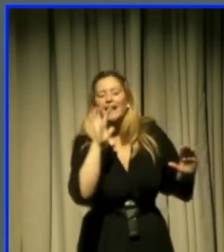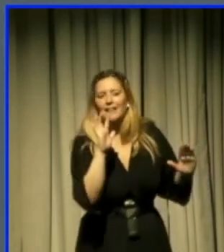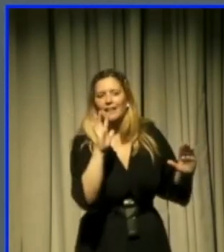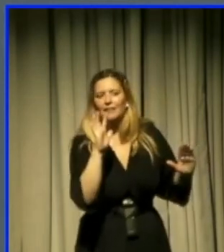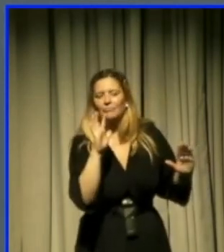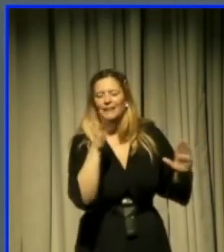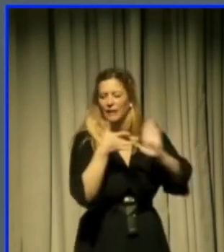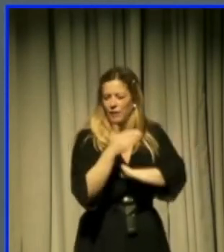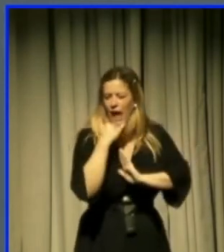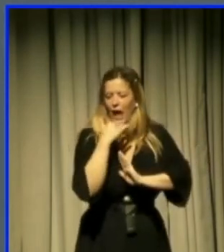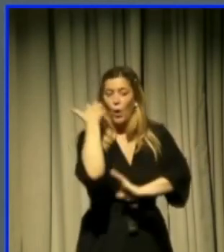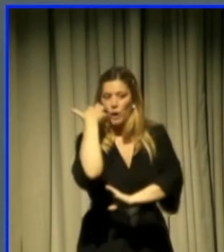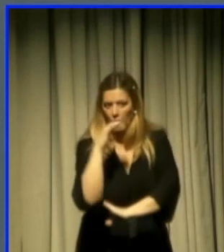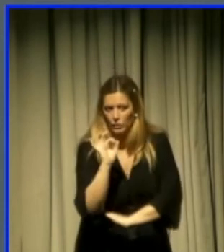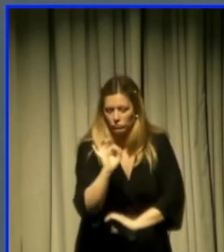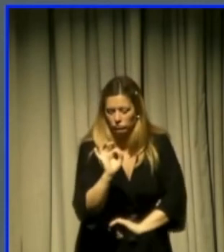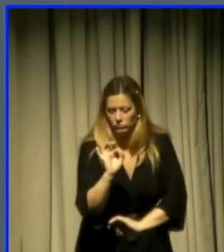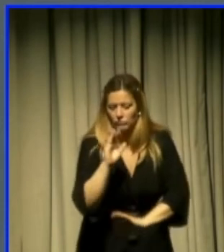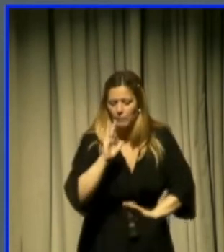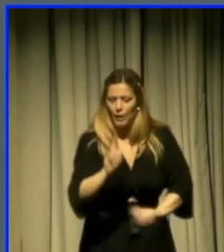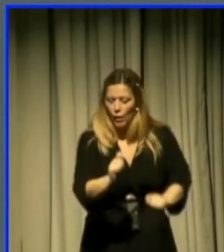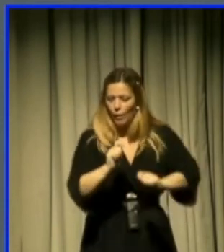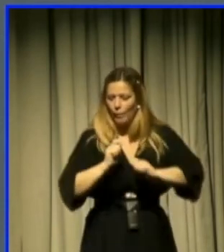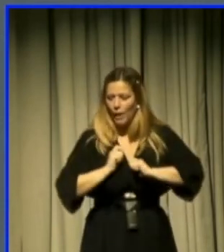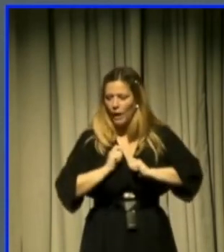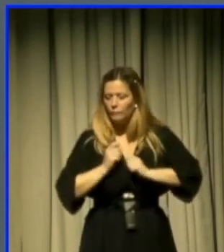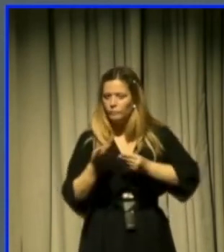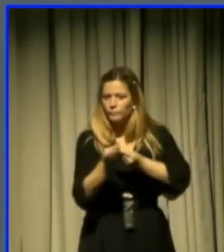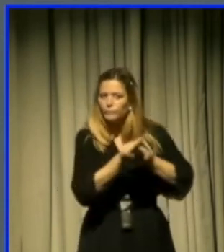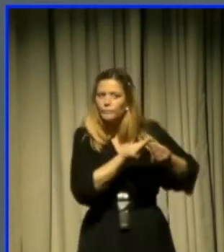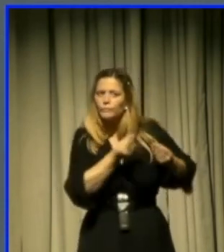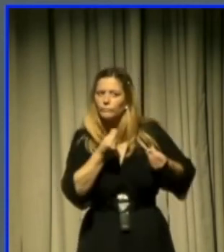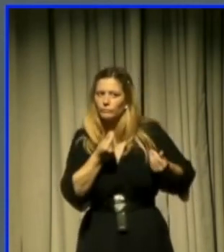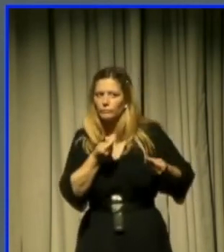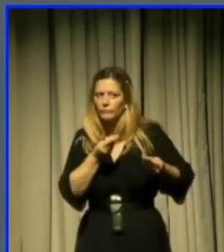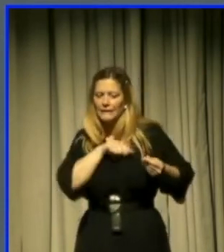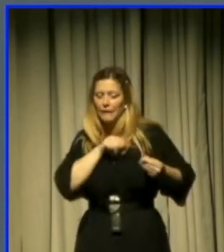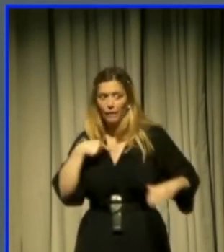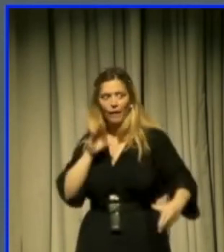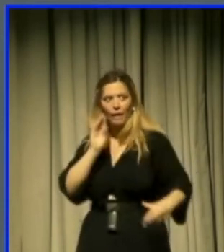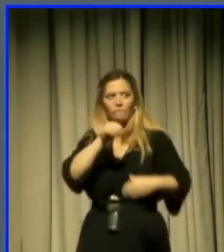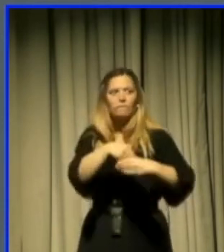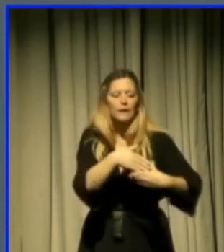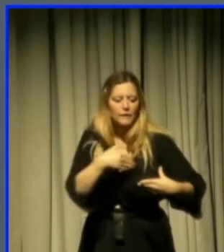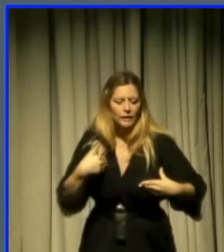of engagement. So it's something that can be potentially viral, in the social media, let's say, lingo.